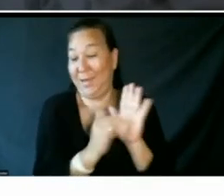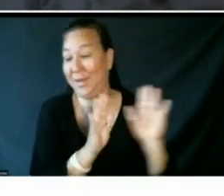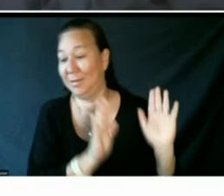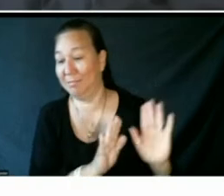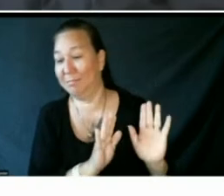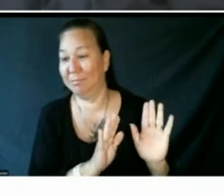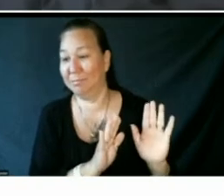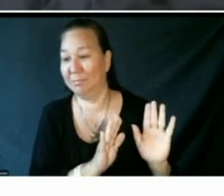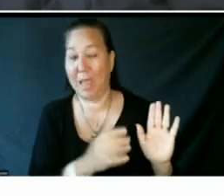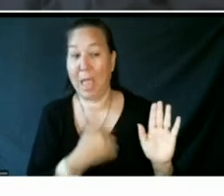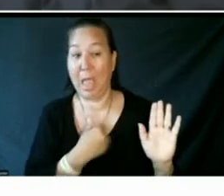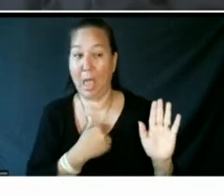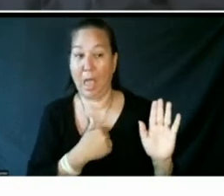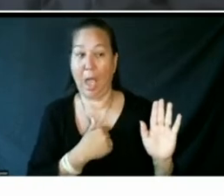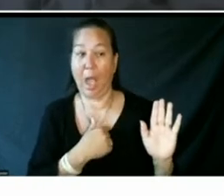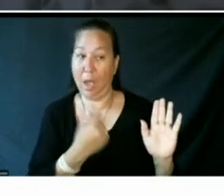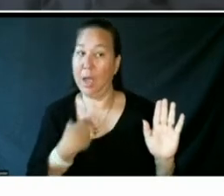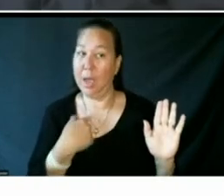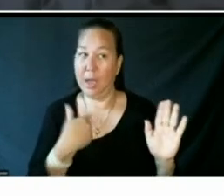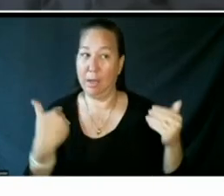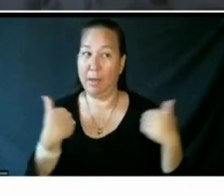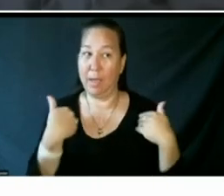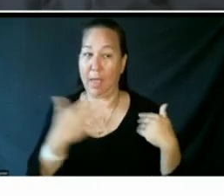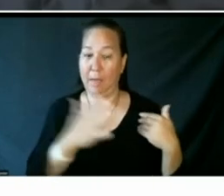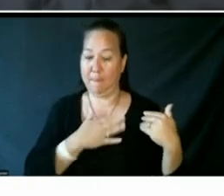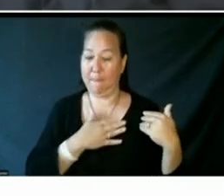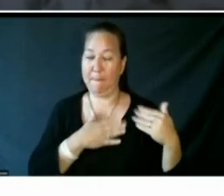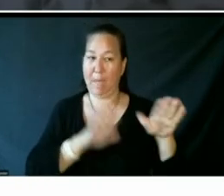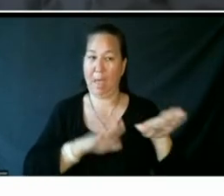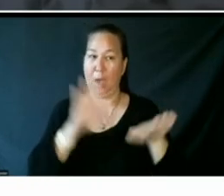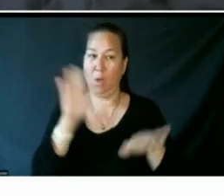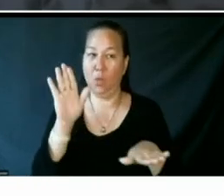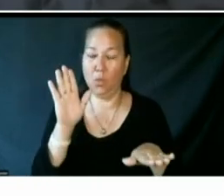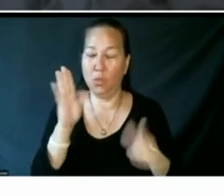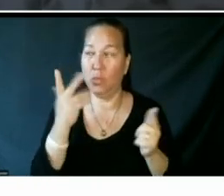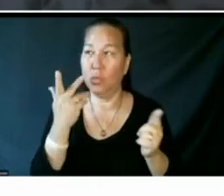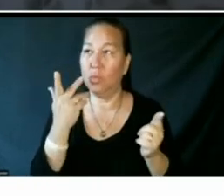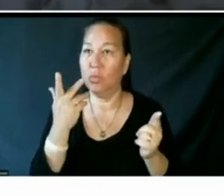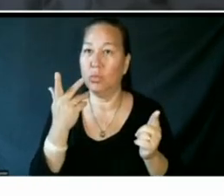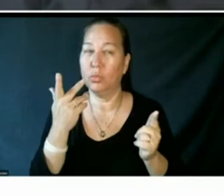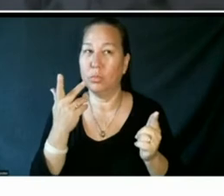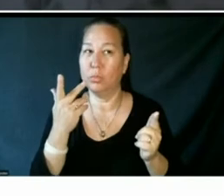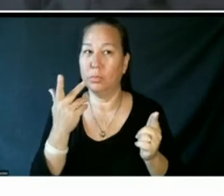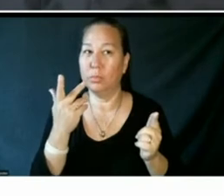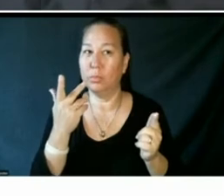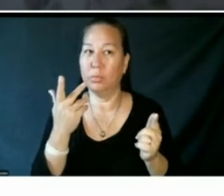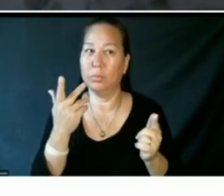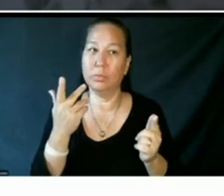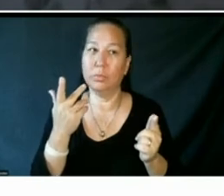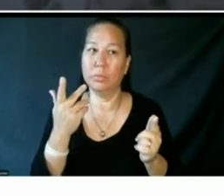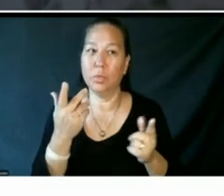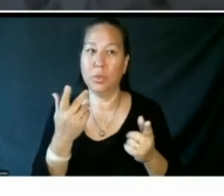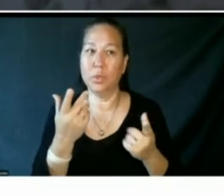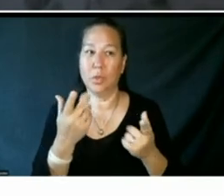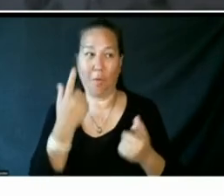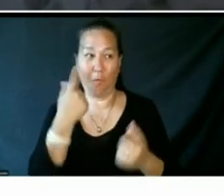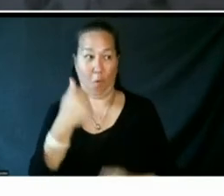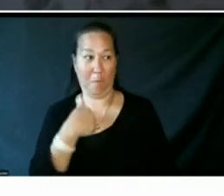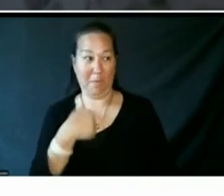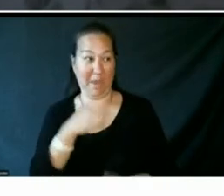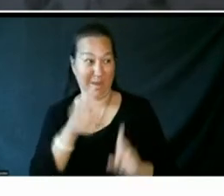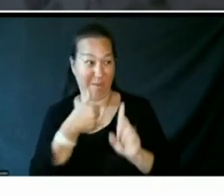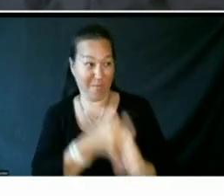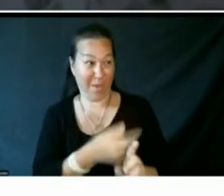I took an oath for me to take that, to do what you do would be counter to my